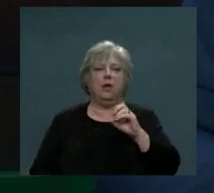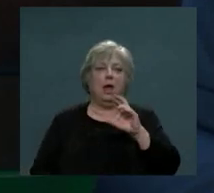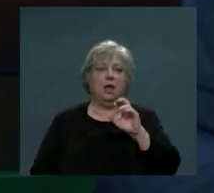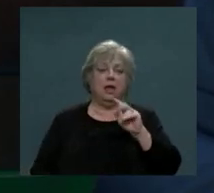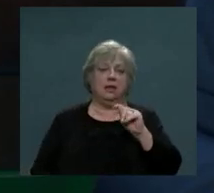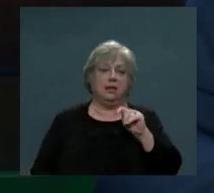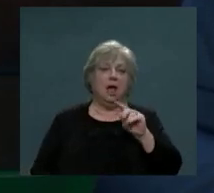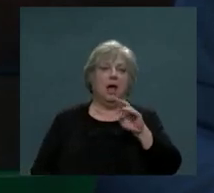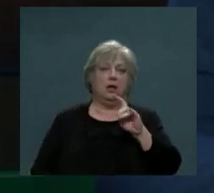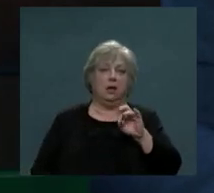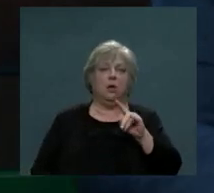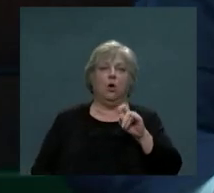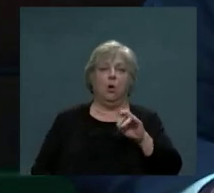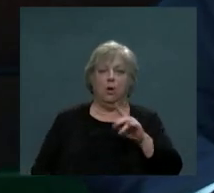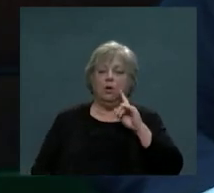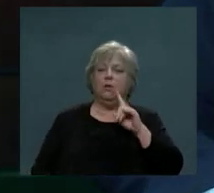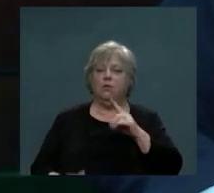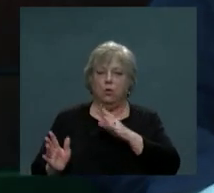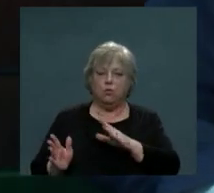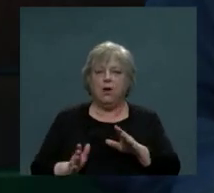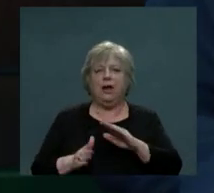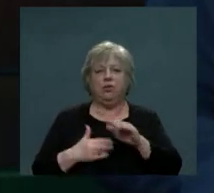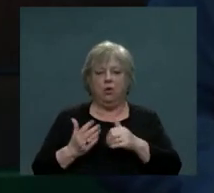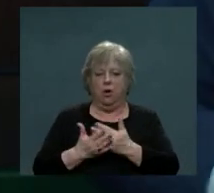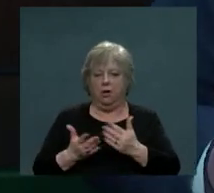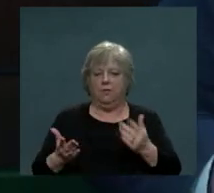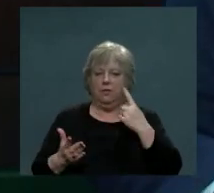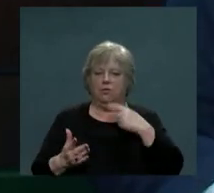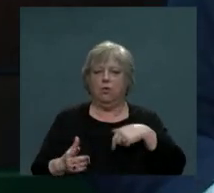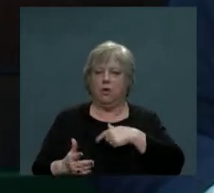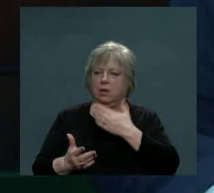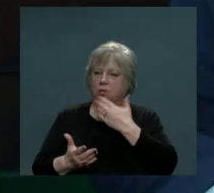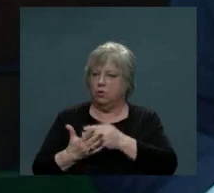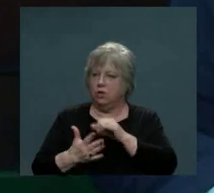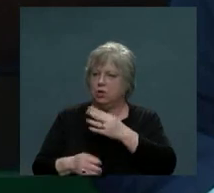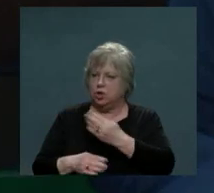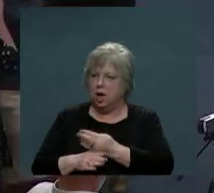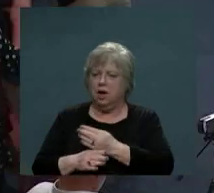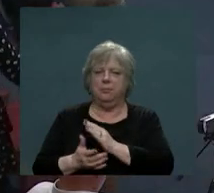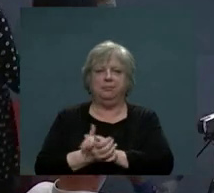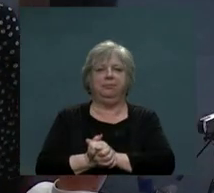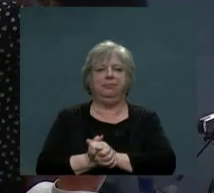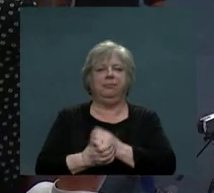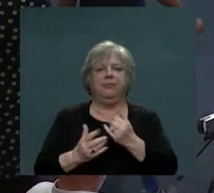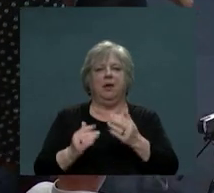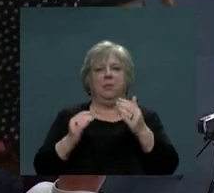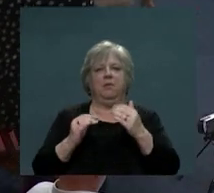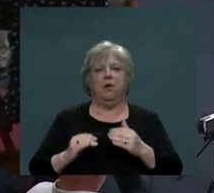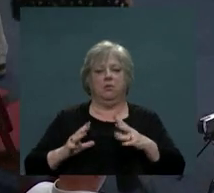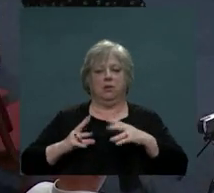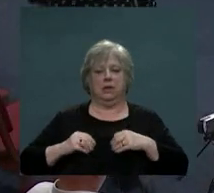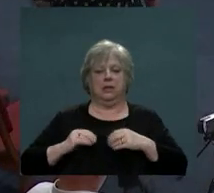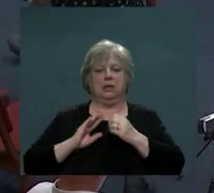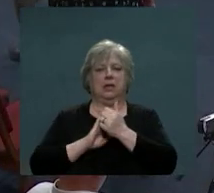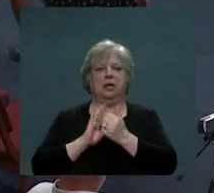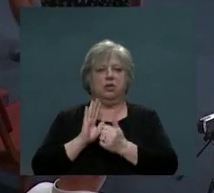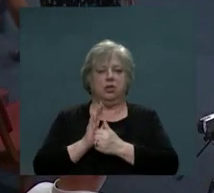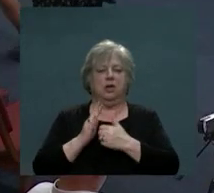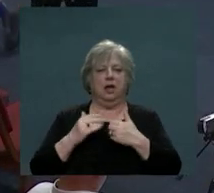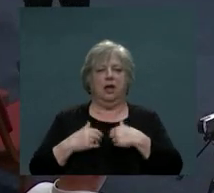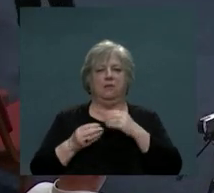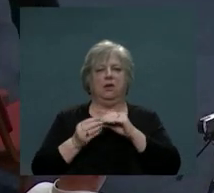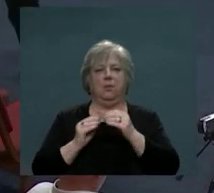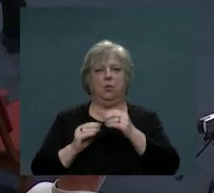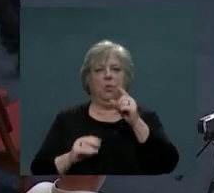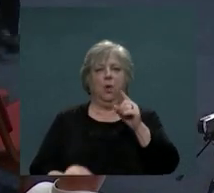us. Thank you, Scott. Good job. Okay, we can now move on to our consent agenda. We have